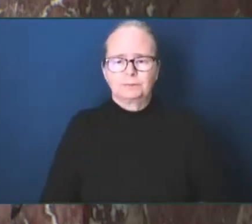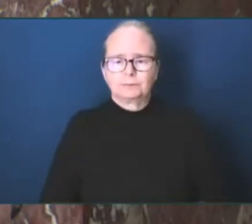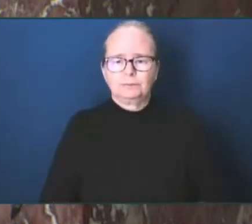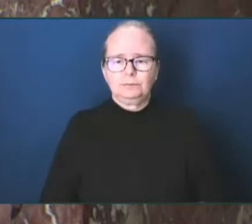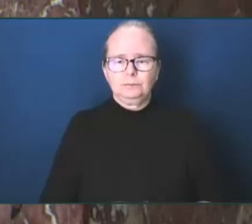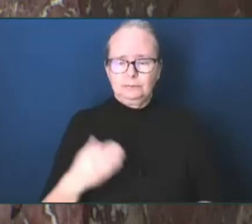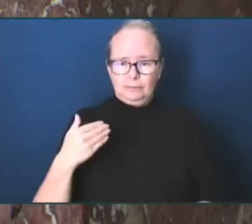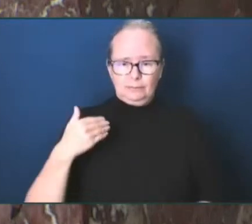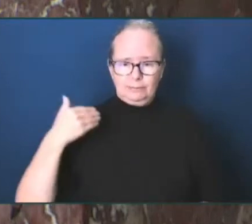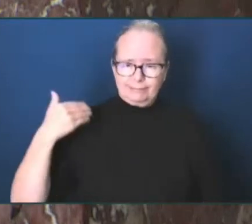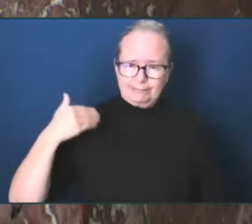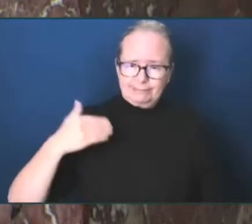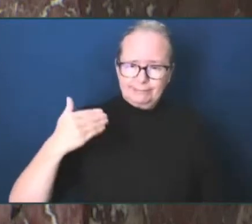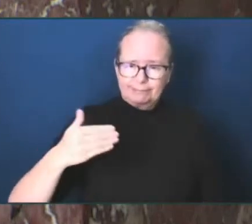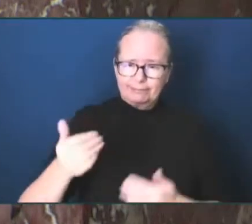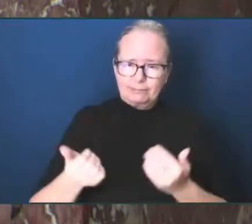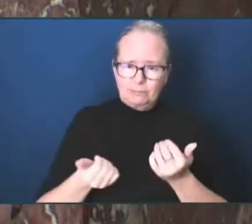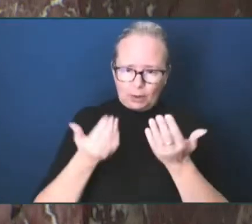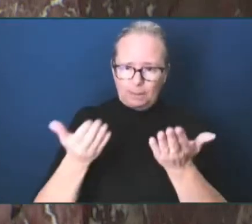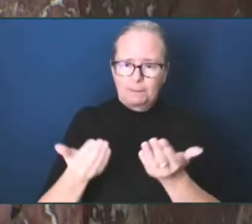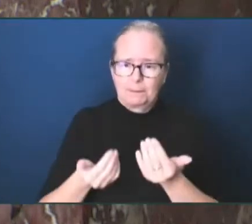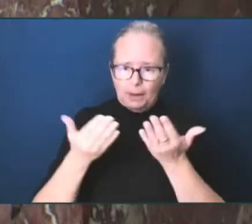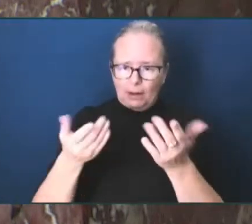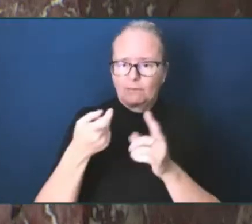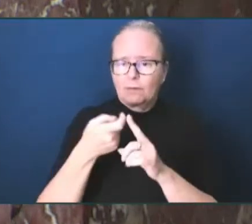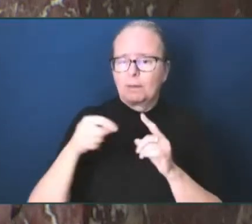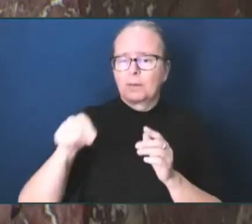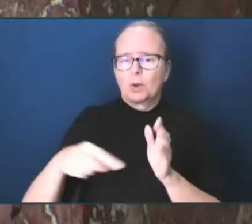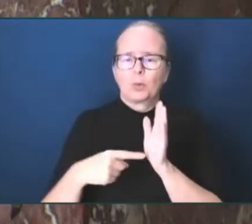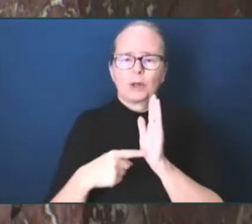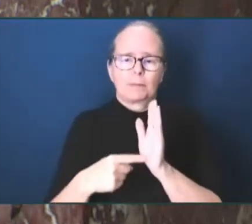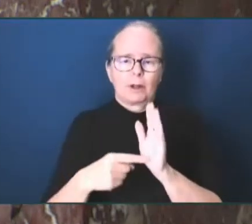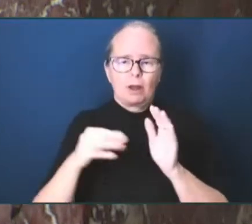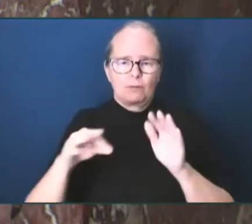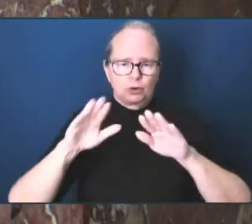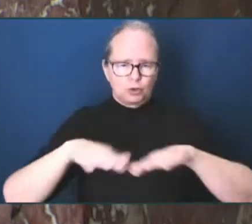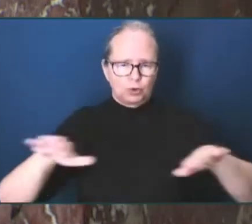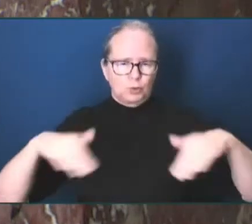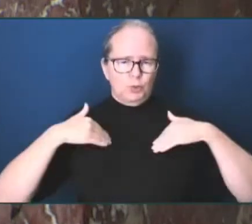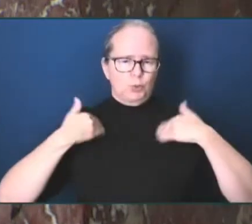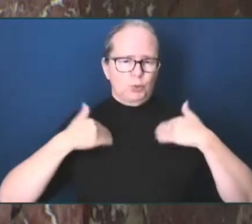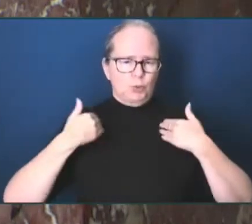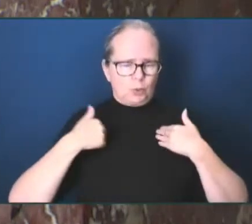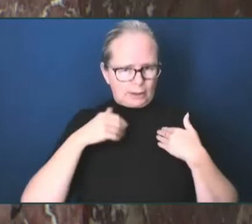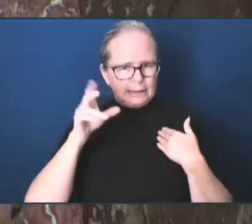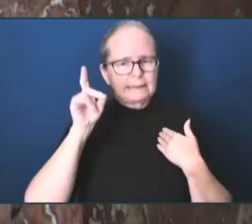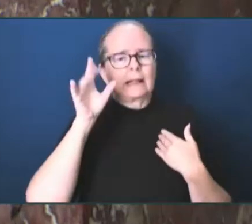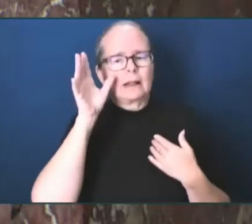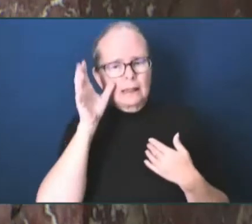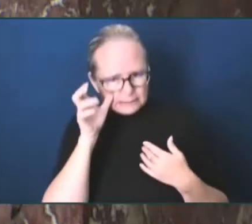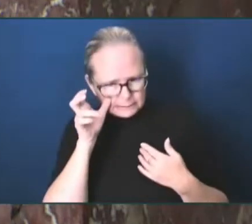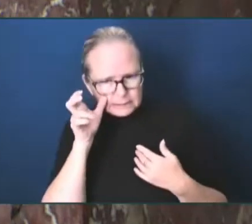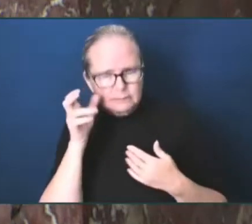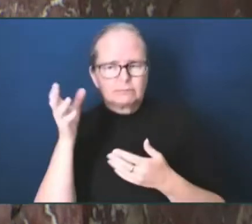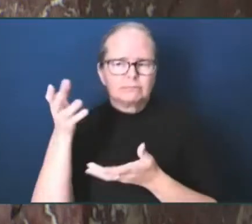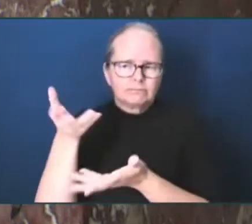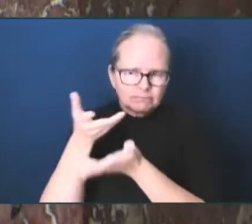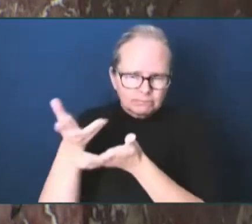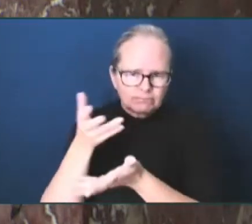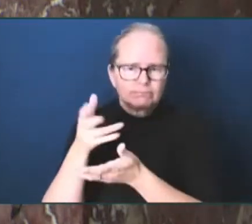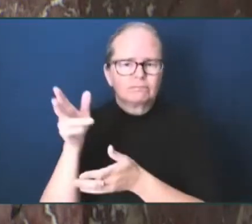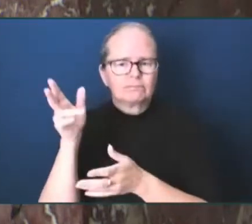for children and youth who we listen to, and we're also listening to families, Indigenous rights and title holders, service providers,